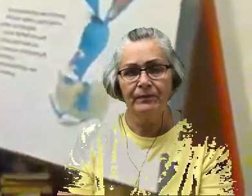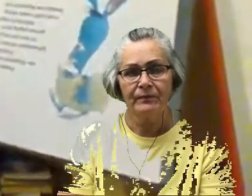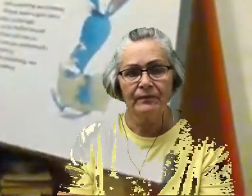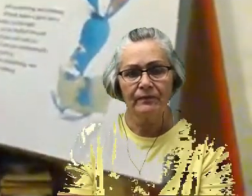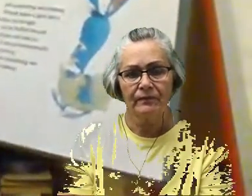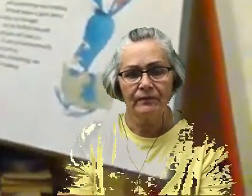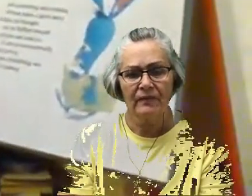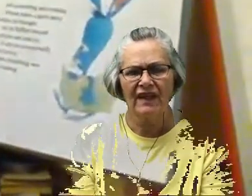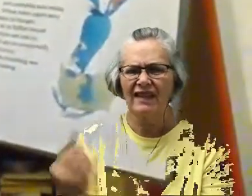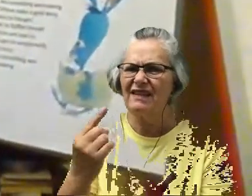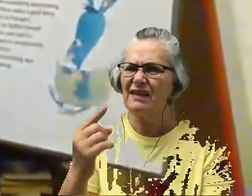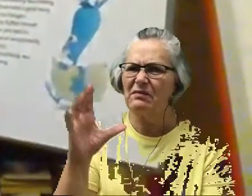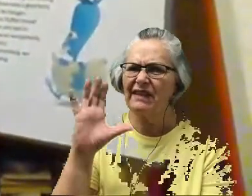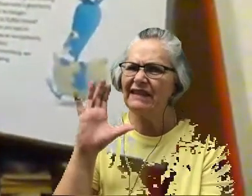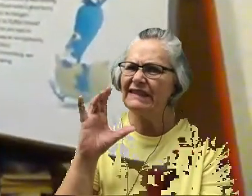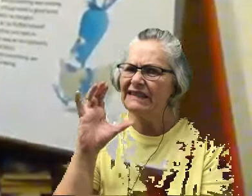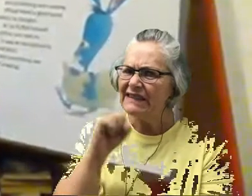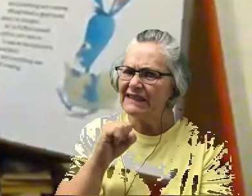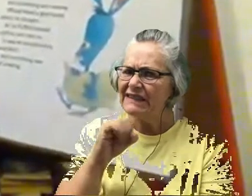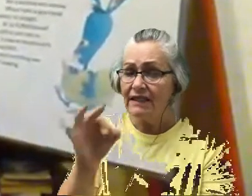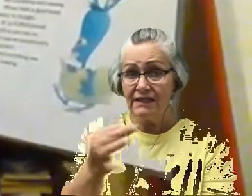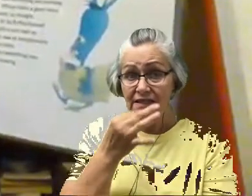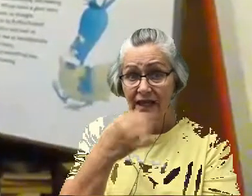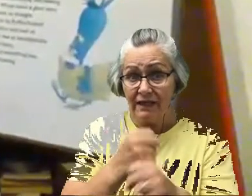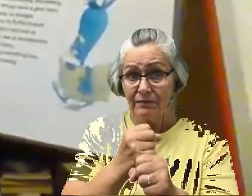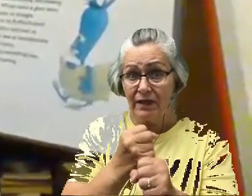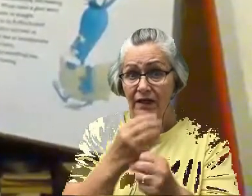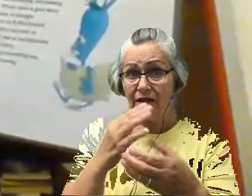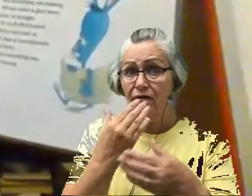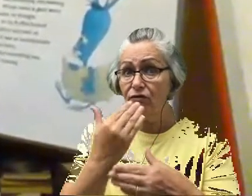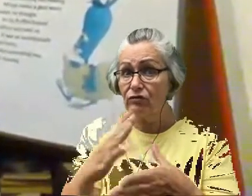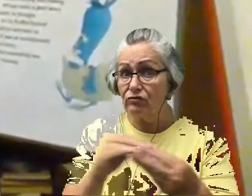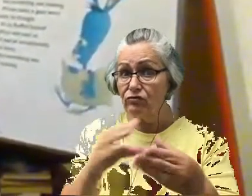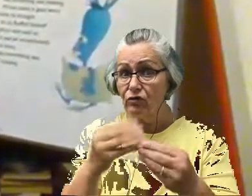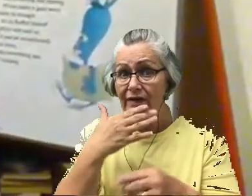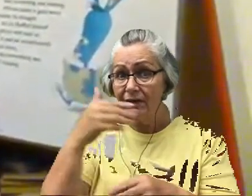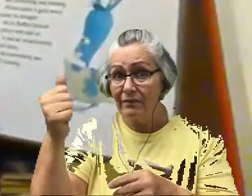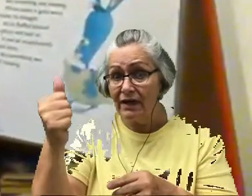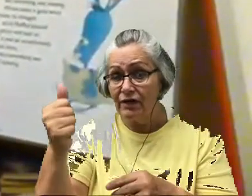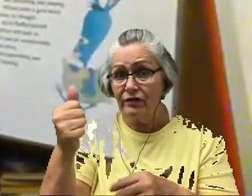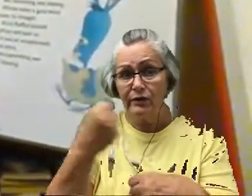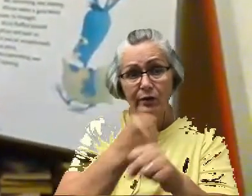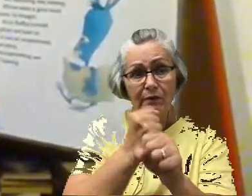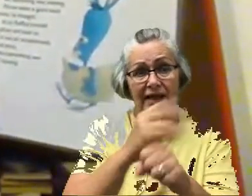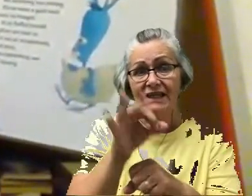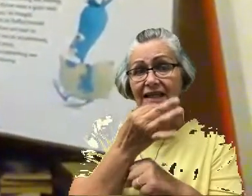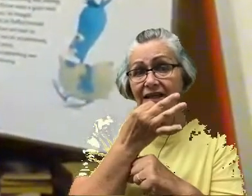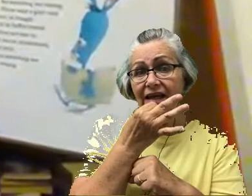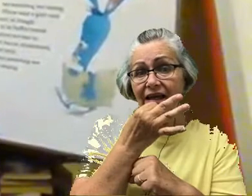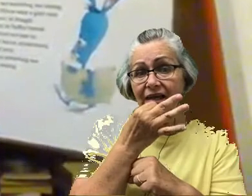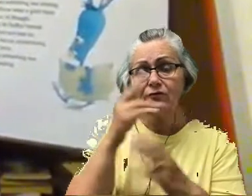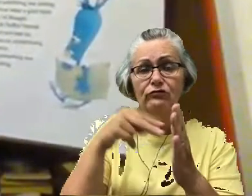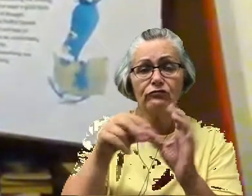But something was missing. Snacks make a good story better, he thought. So he fixed himself a snack and read